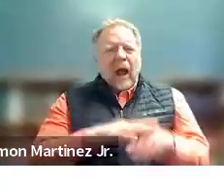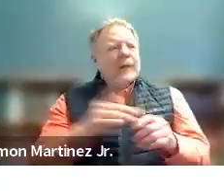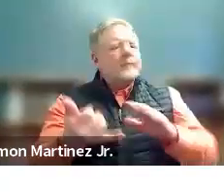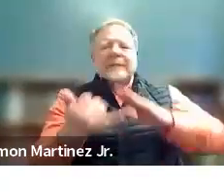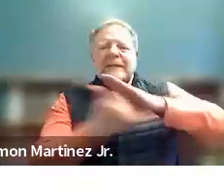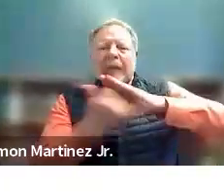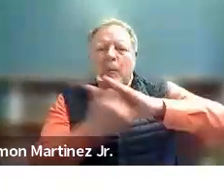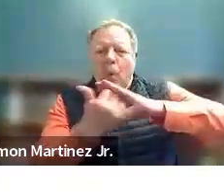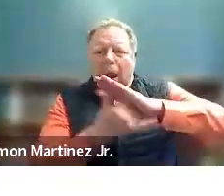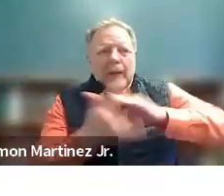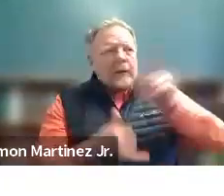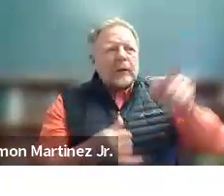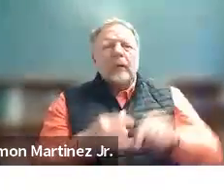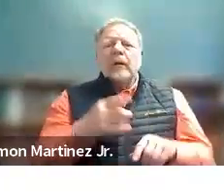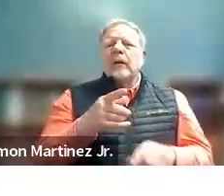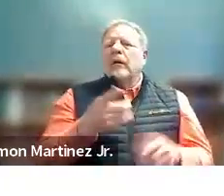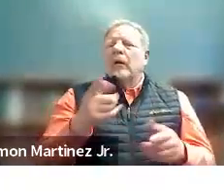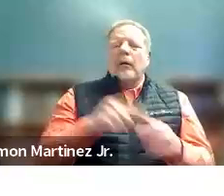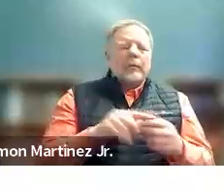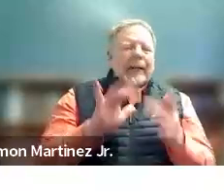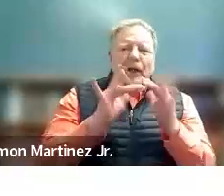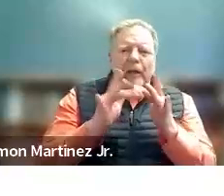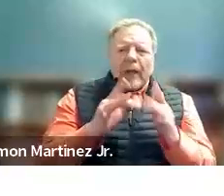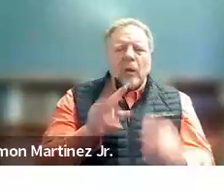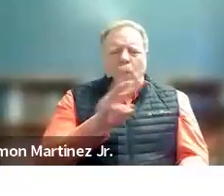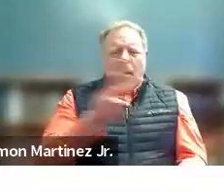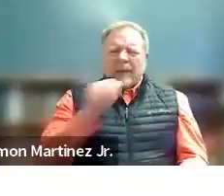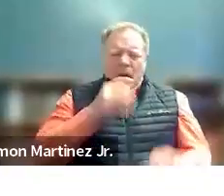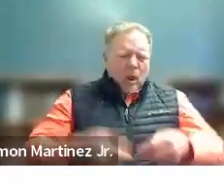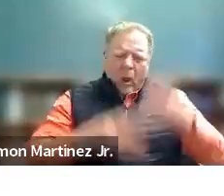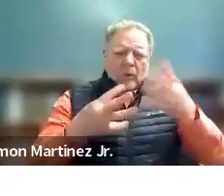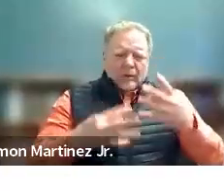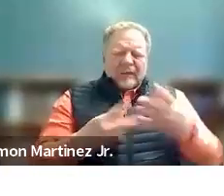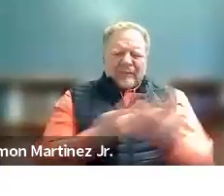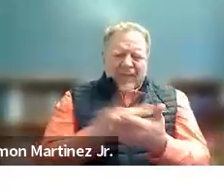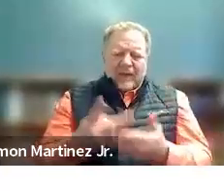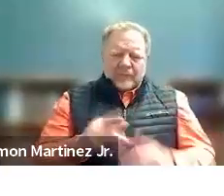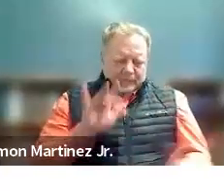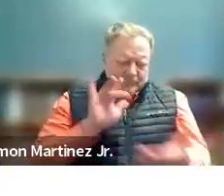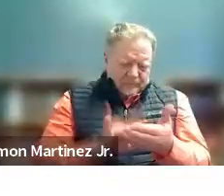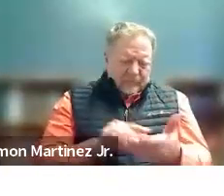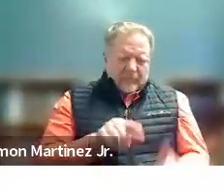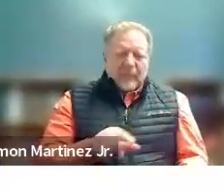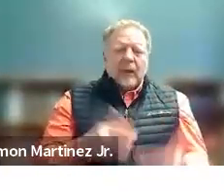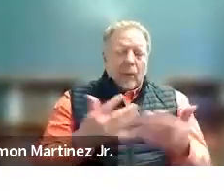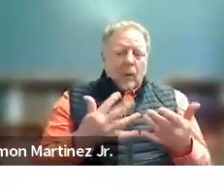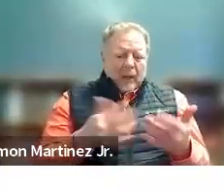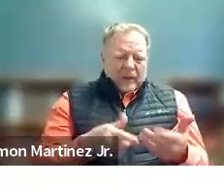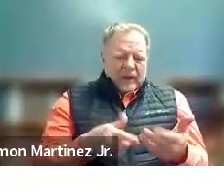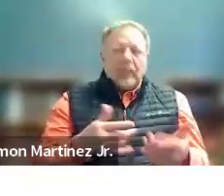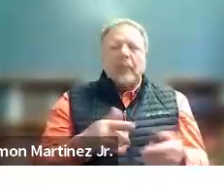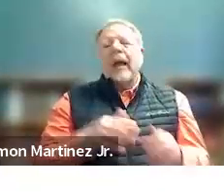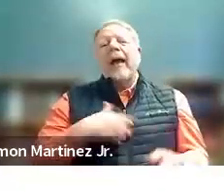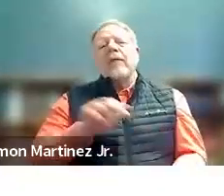and you have bad internet, right? And a web page doesn't load and you see there's alternative